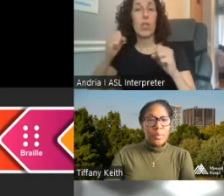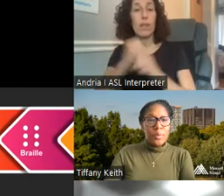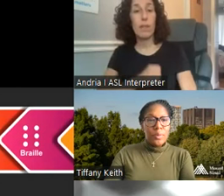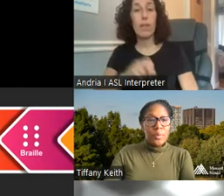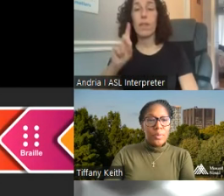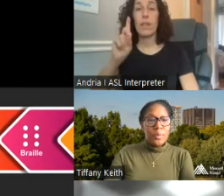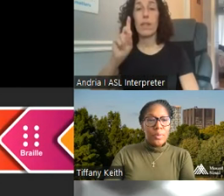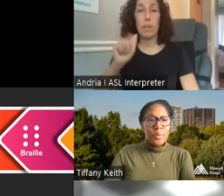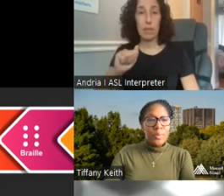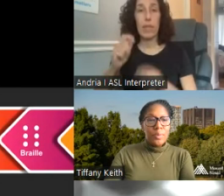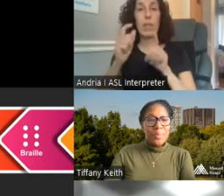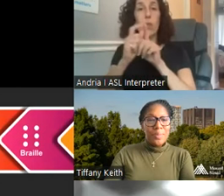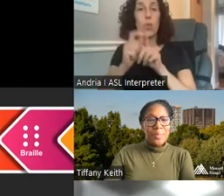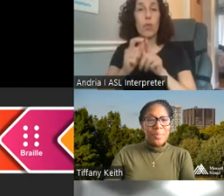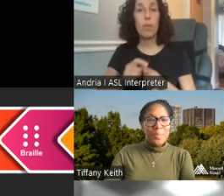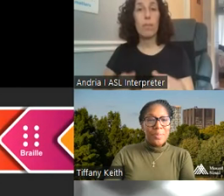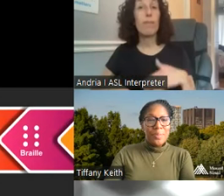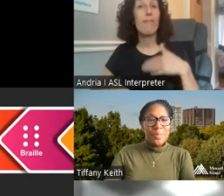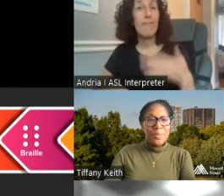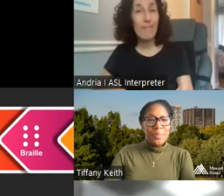glossary. Next slide.